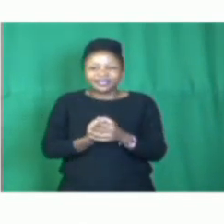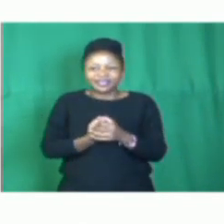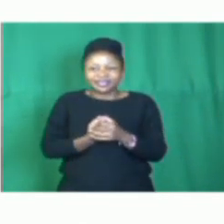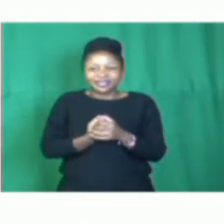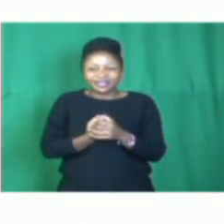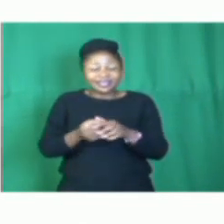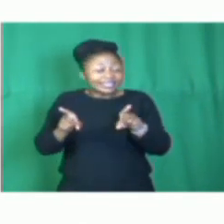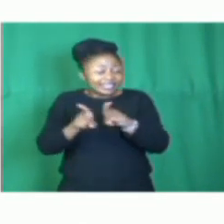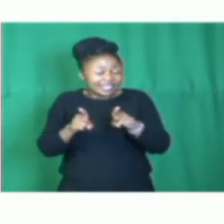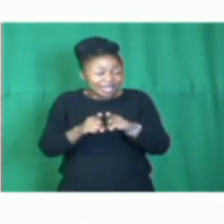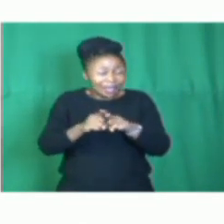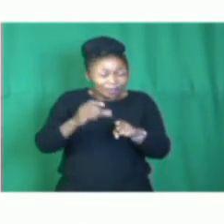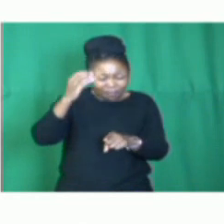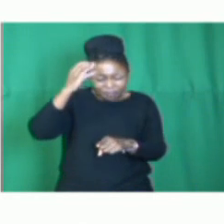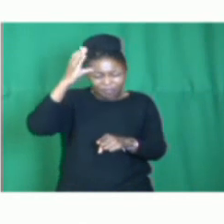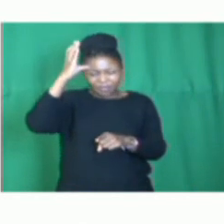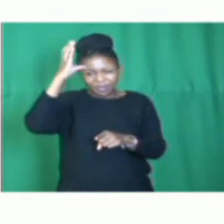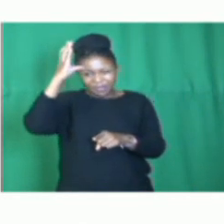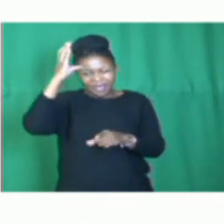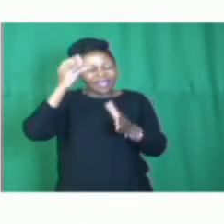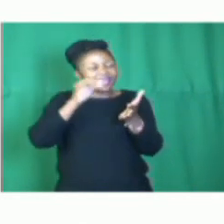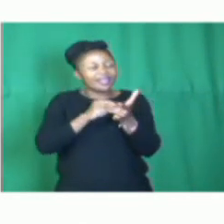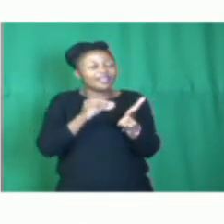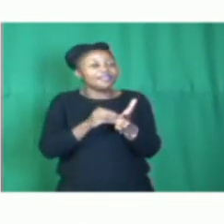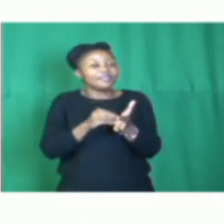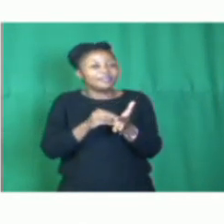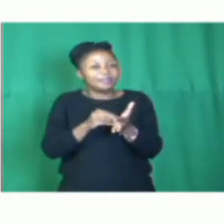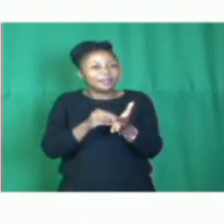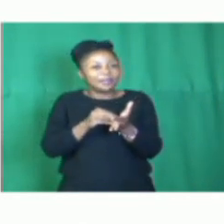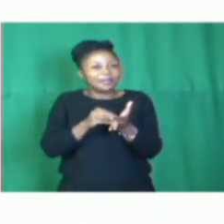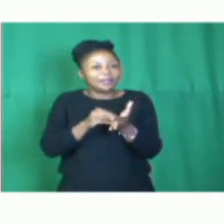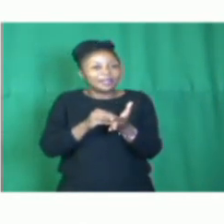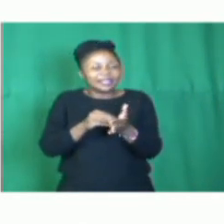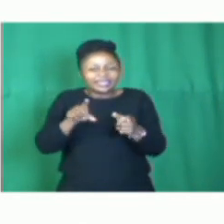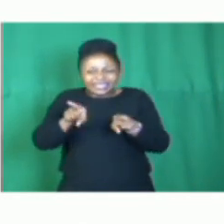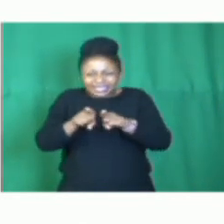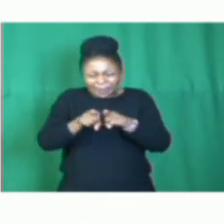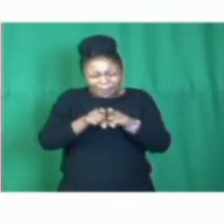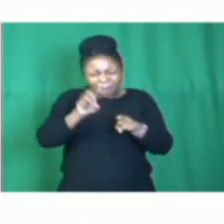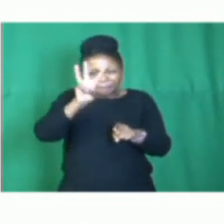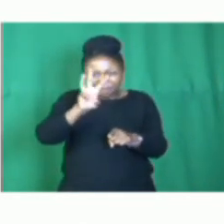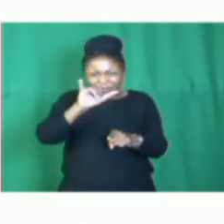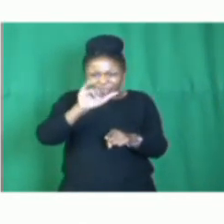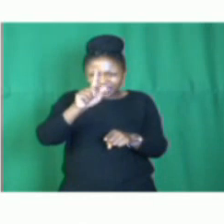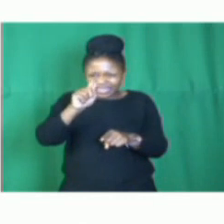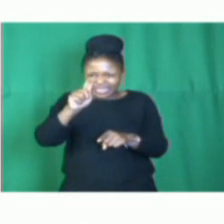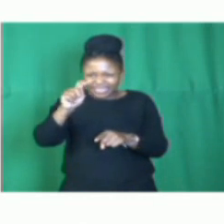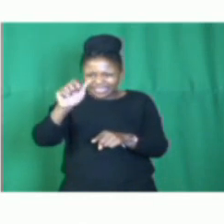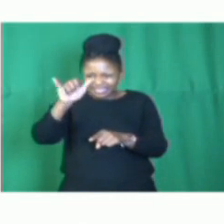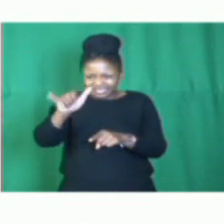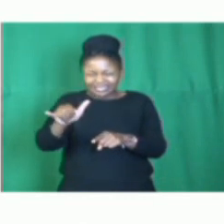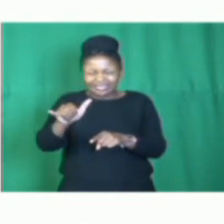intelligent, not just intelligent. In addition to that, she is also witty. She is